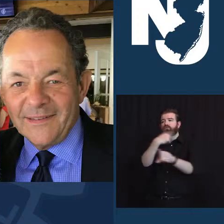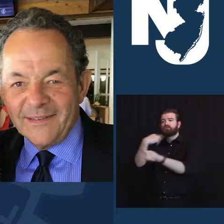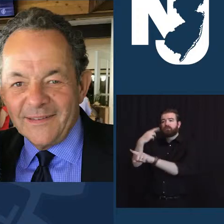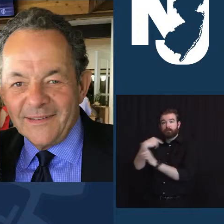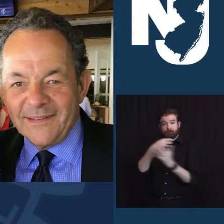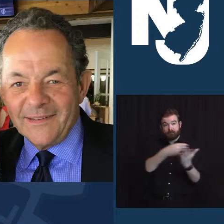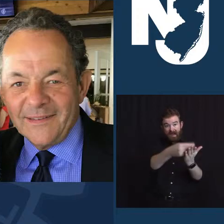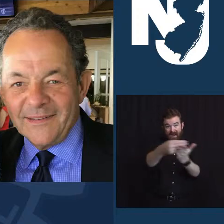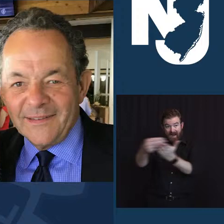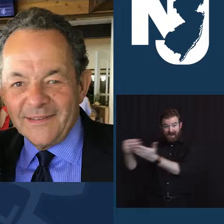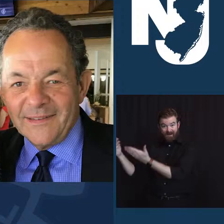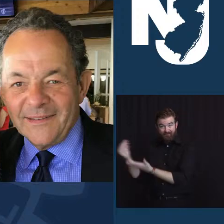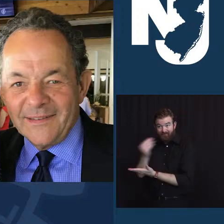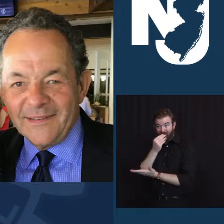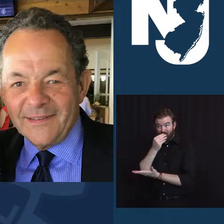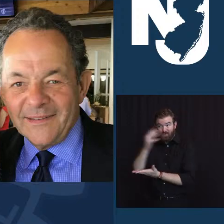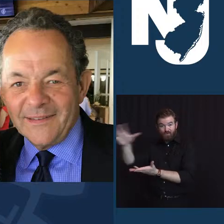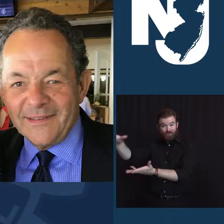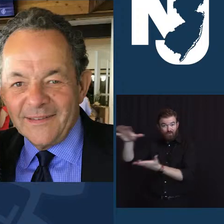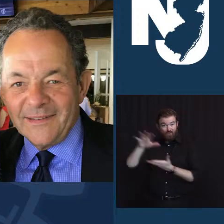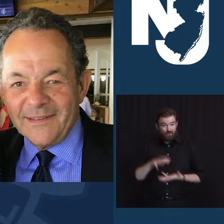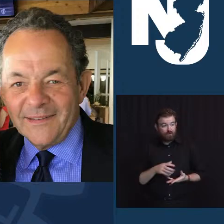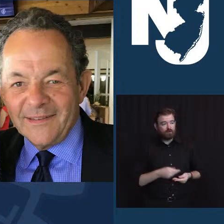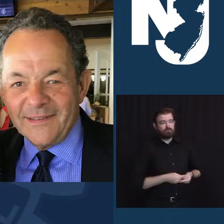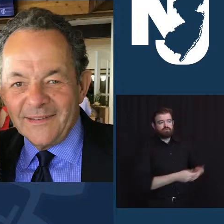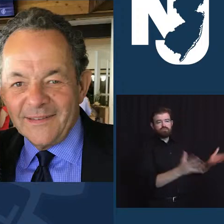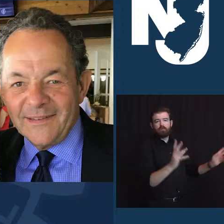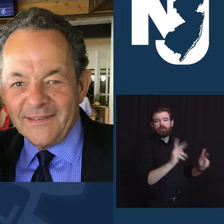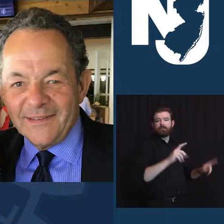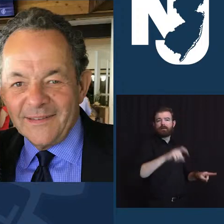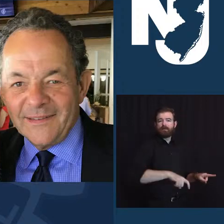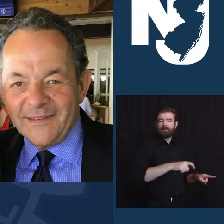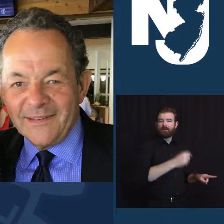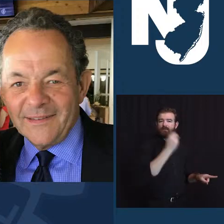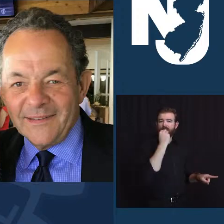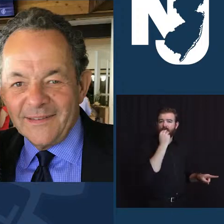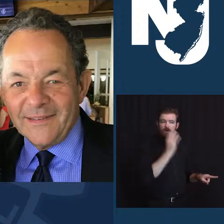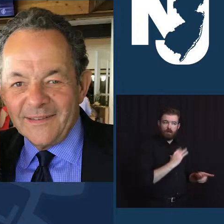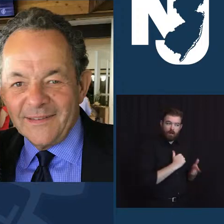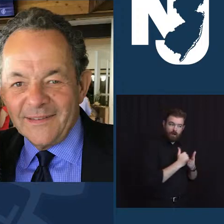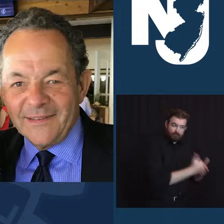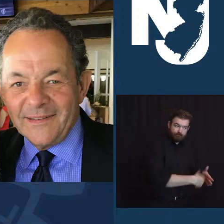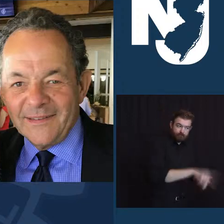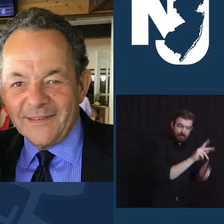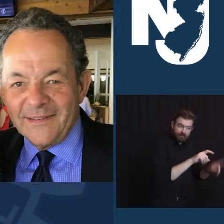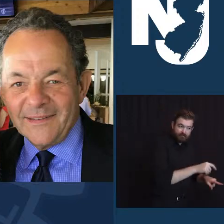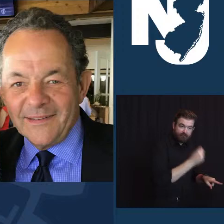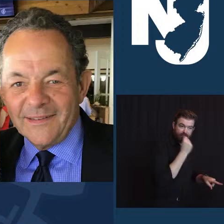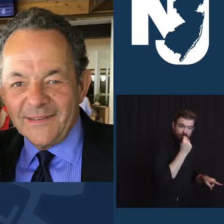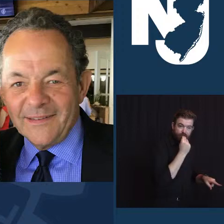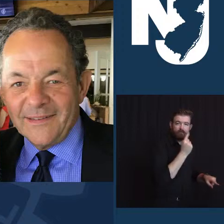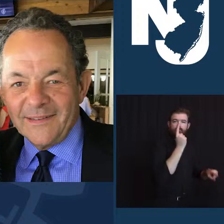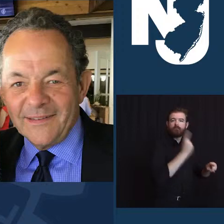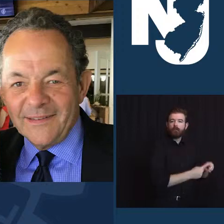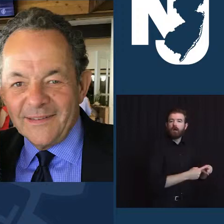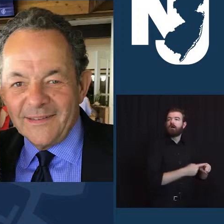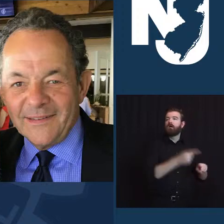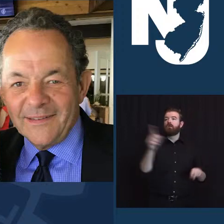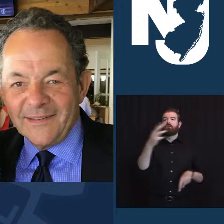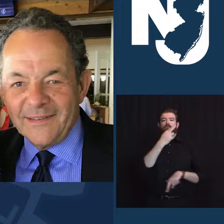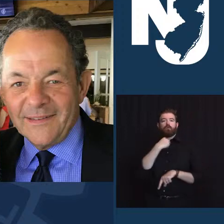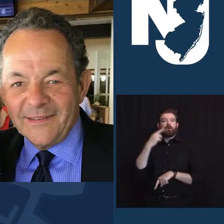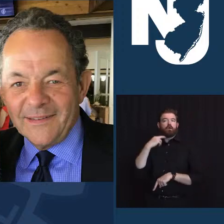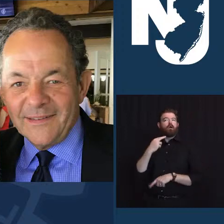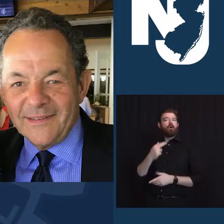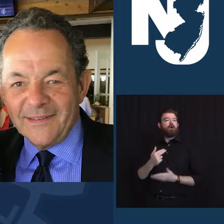for their missions at a time when demand for their services has been overwhelming, and at the same time, local restaurants have been kept strong